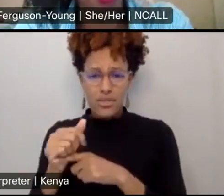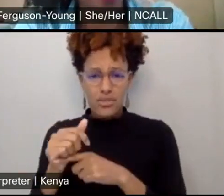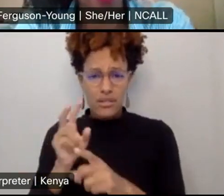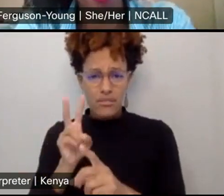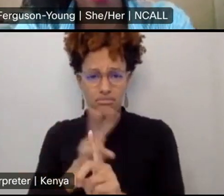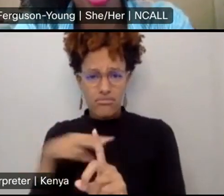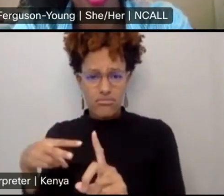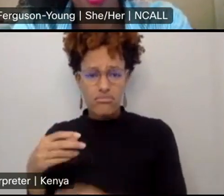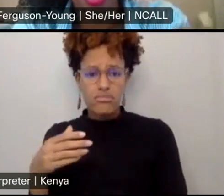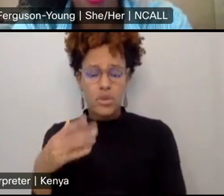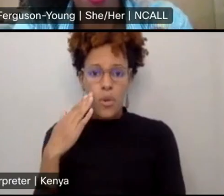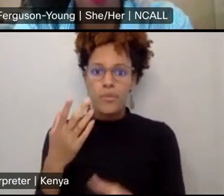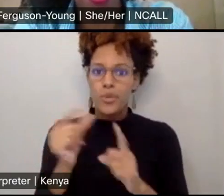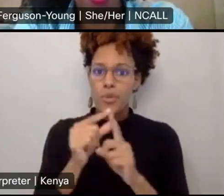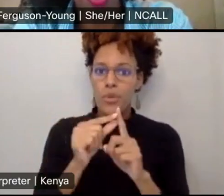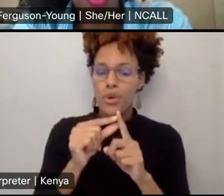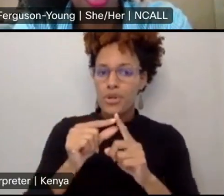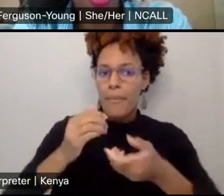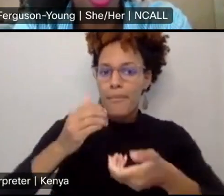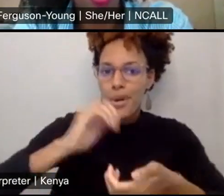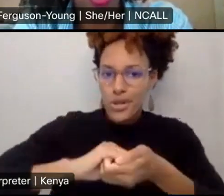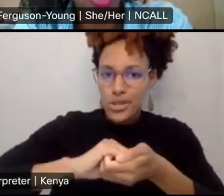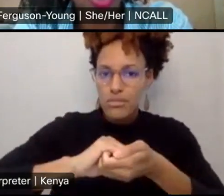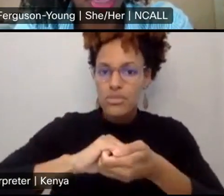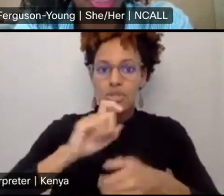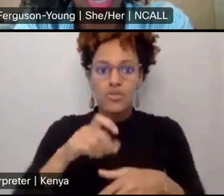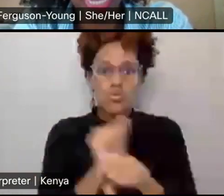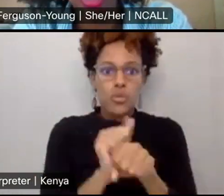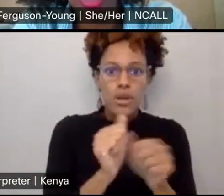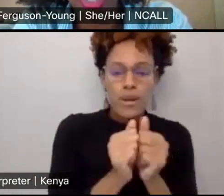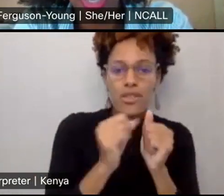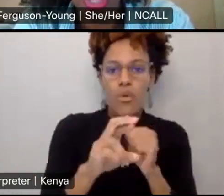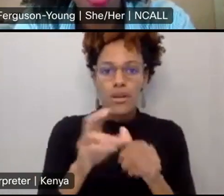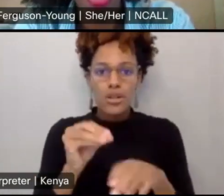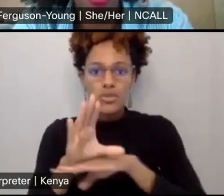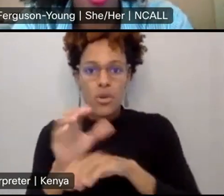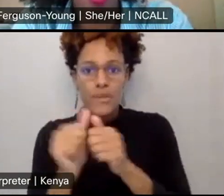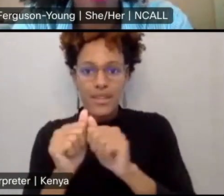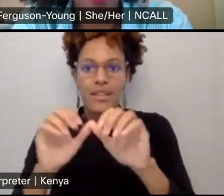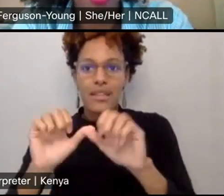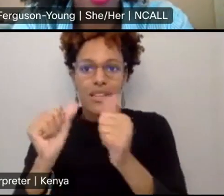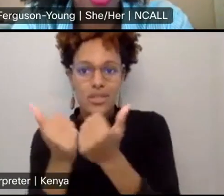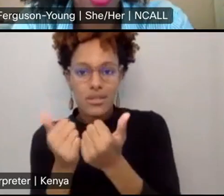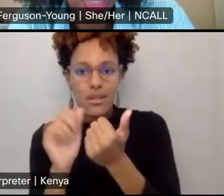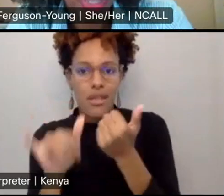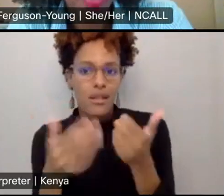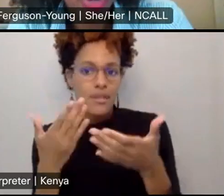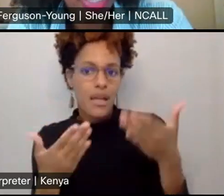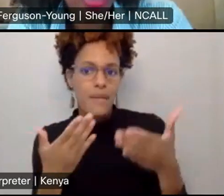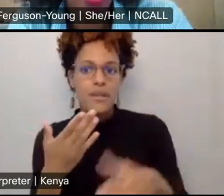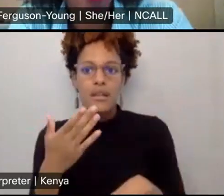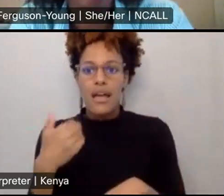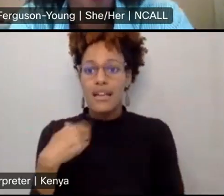to their word partnership again. To work with or consult with an agency that maybe is disability